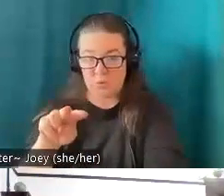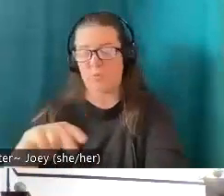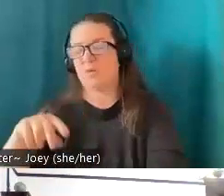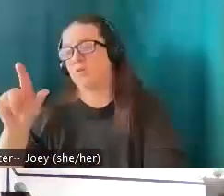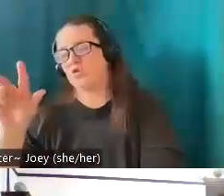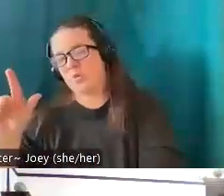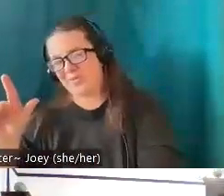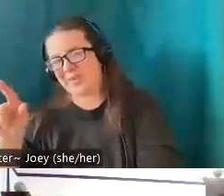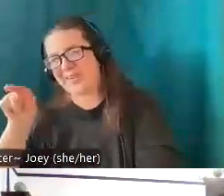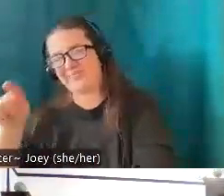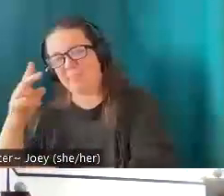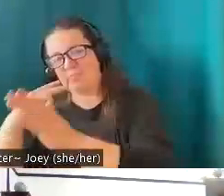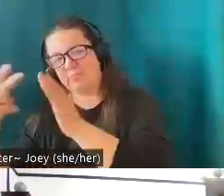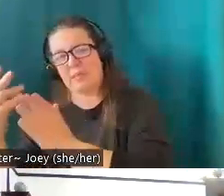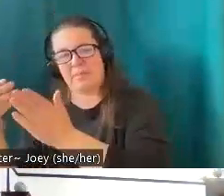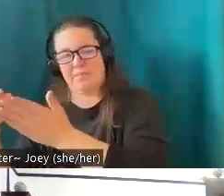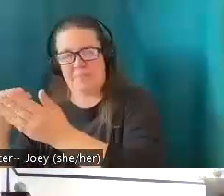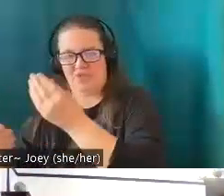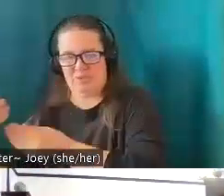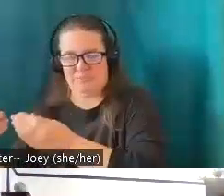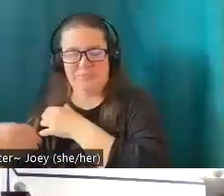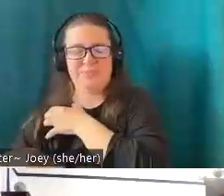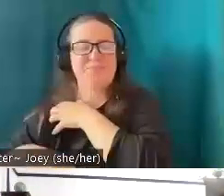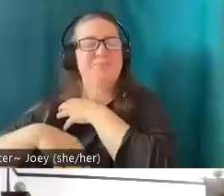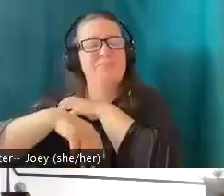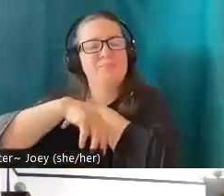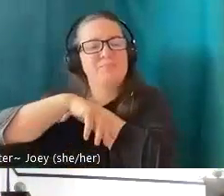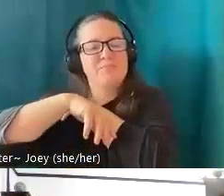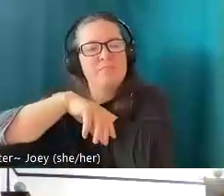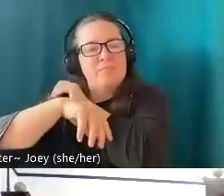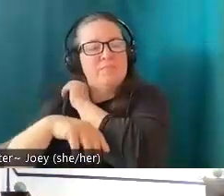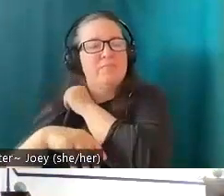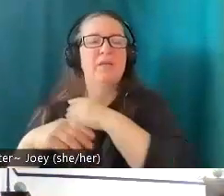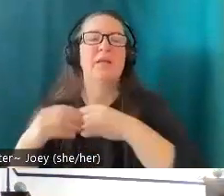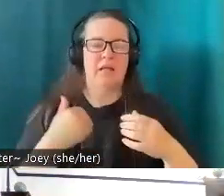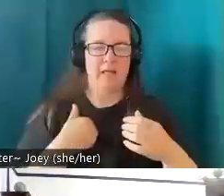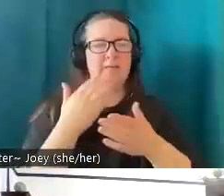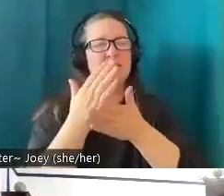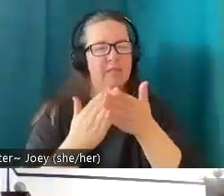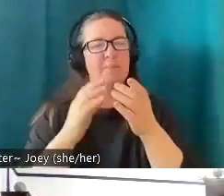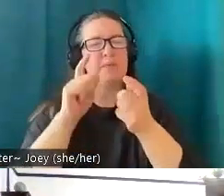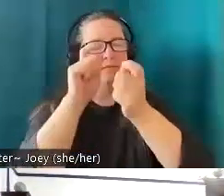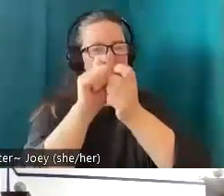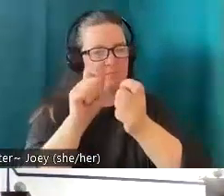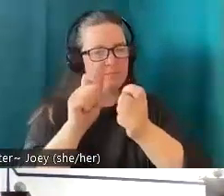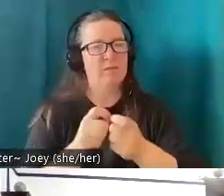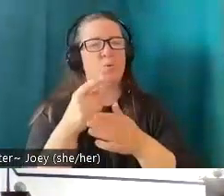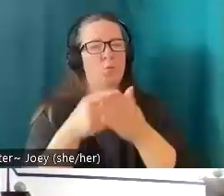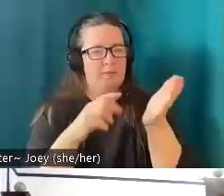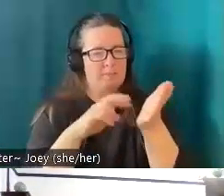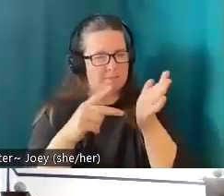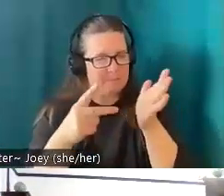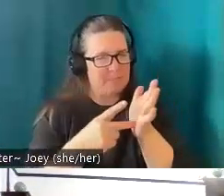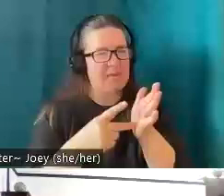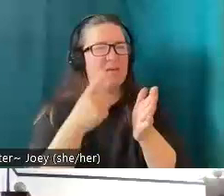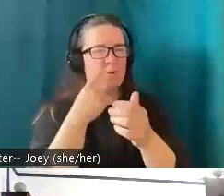be ongoing when this application is open. We have some details here about what we mean by each of these buckets. One I